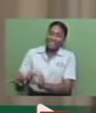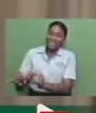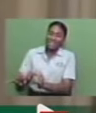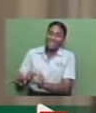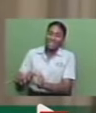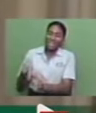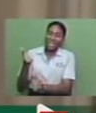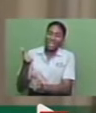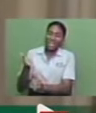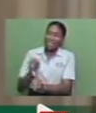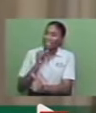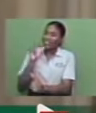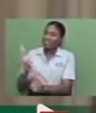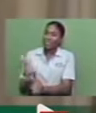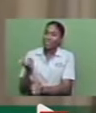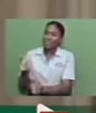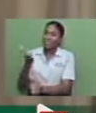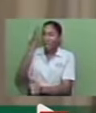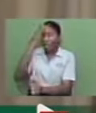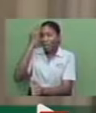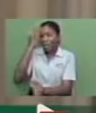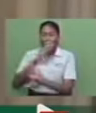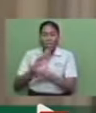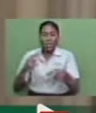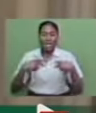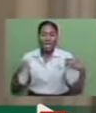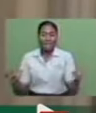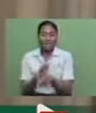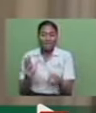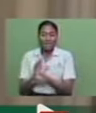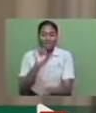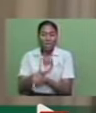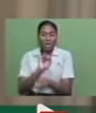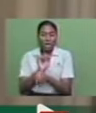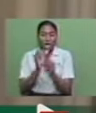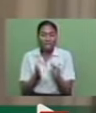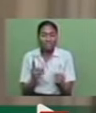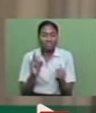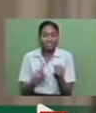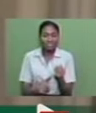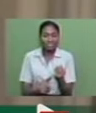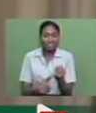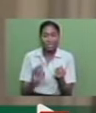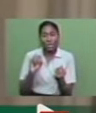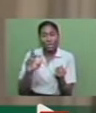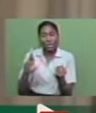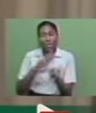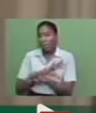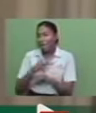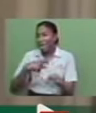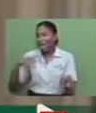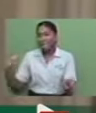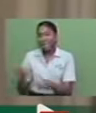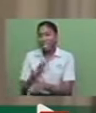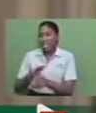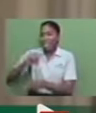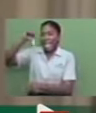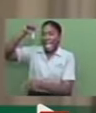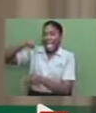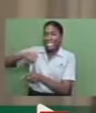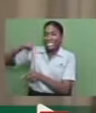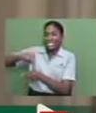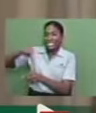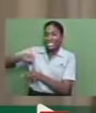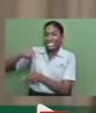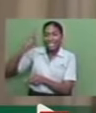lack of manpower or lack of fuel. Can you imagine that? We run down